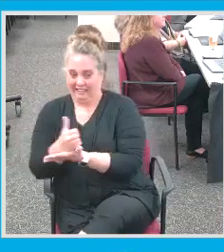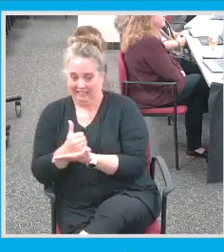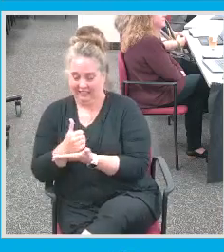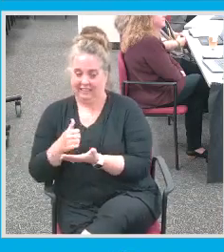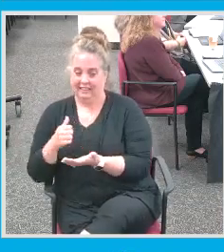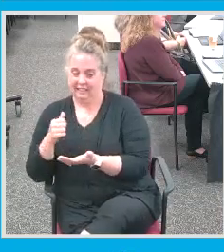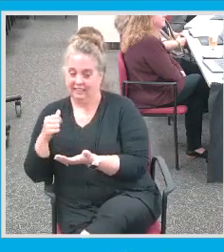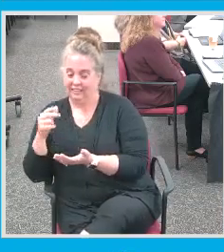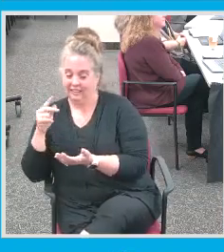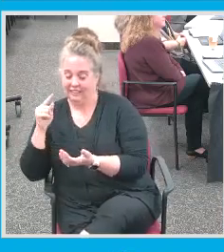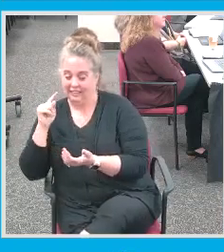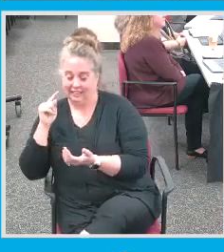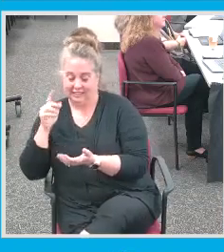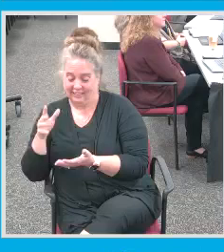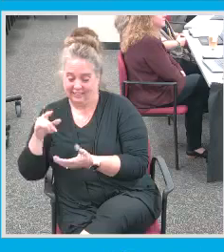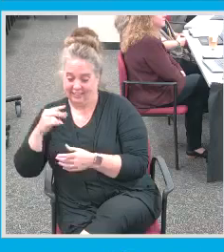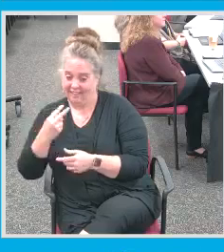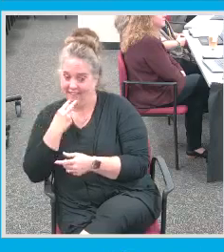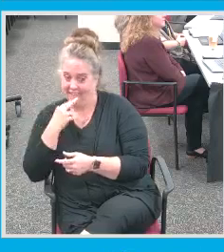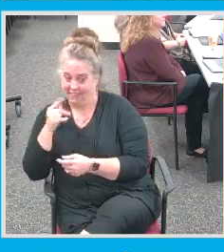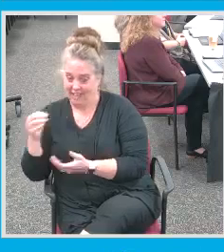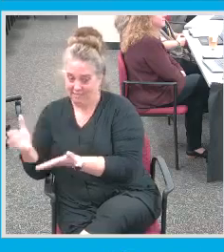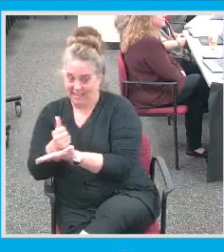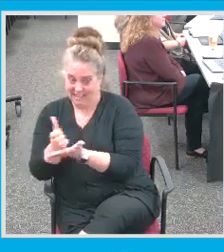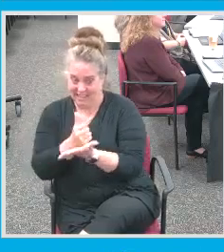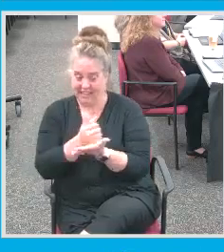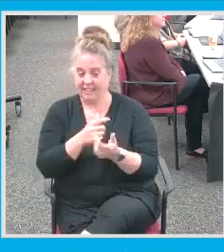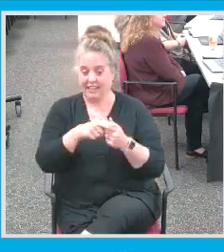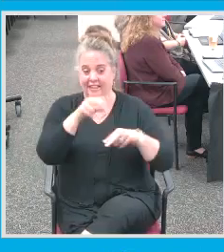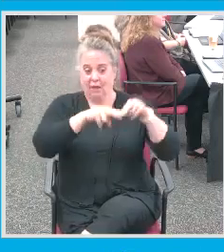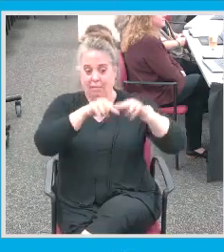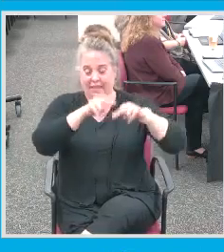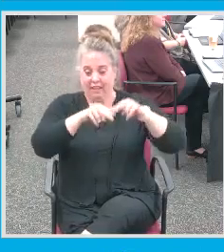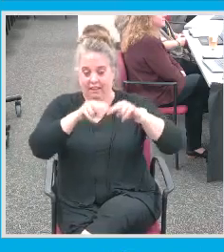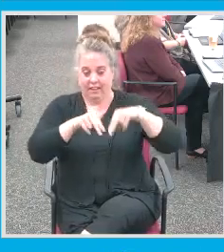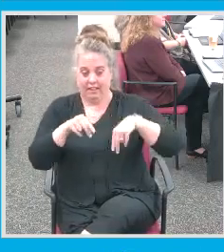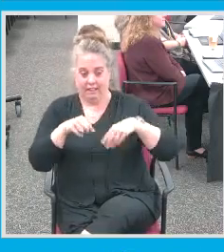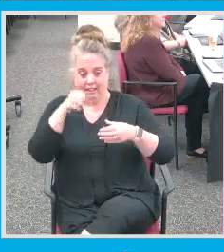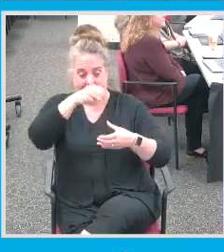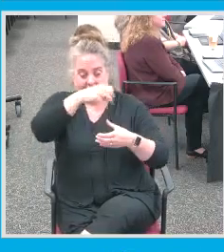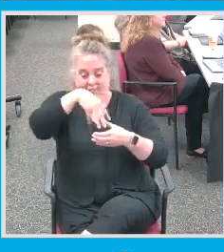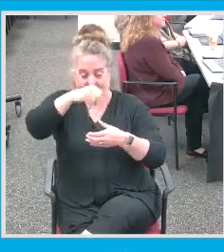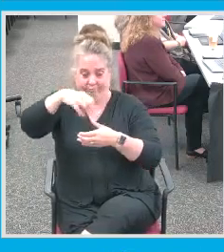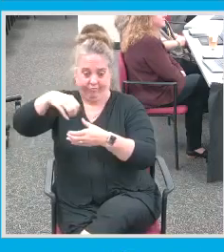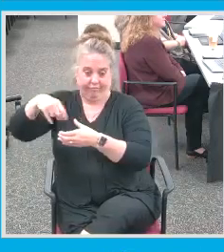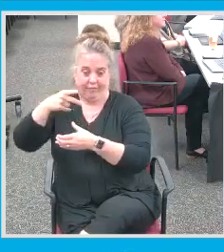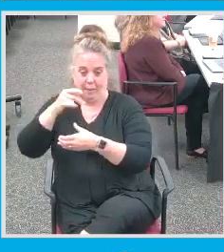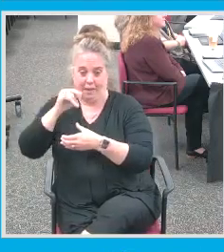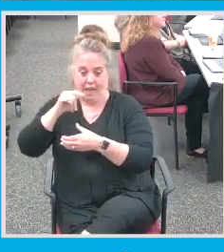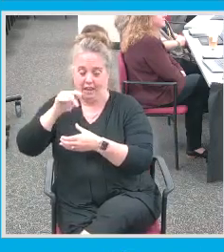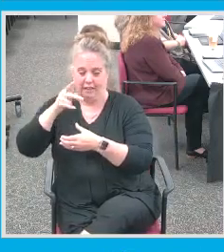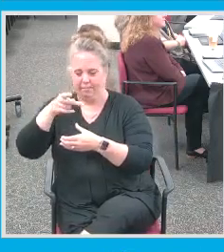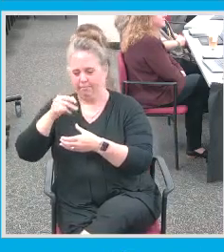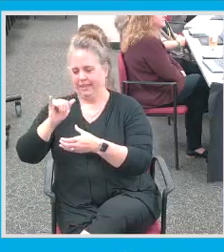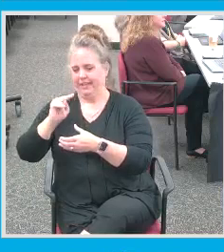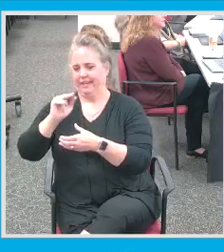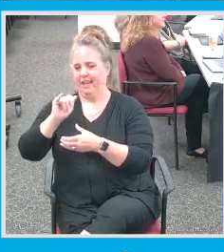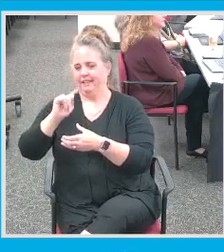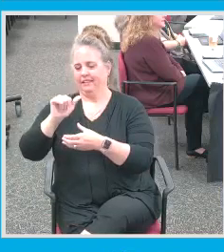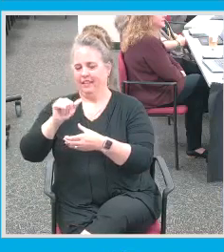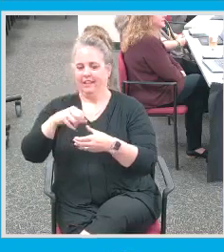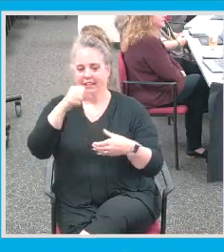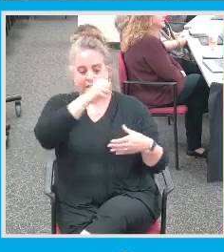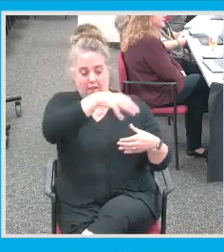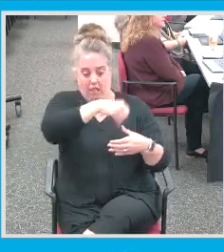as Jolly Ranchers and other things like that. So at our Tobacco Takedown Day, Lene brought those beautiful lungs that were talked